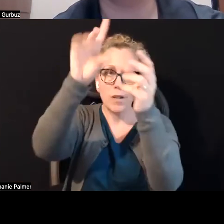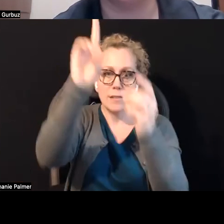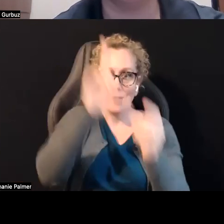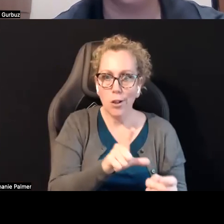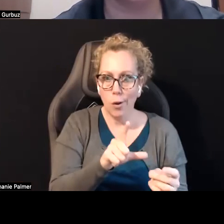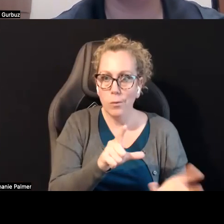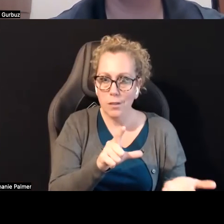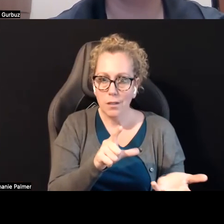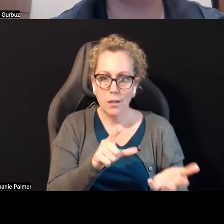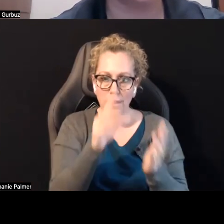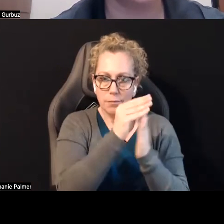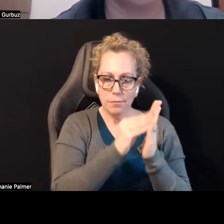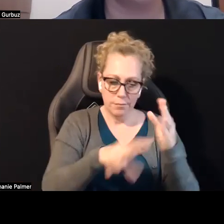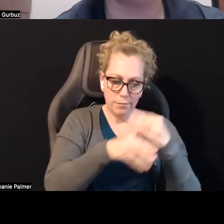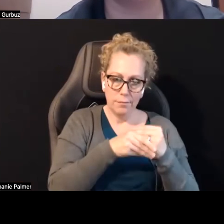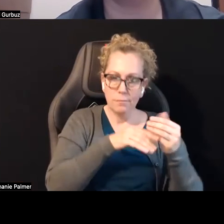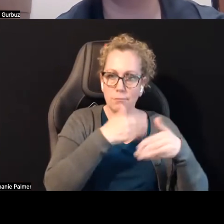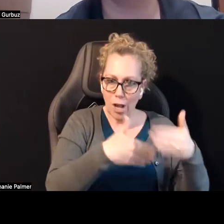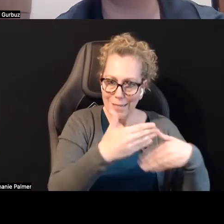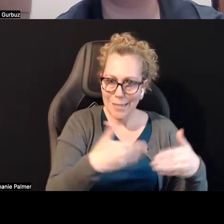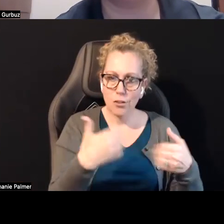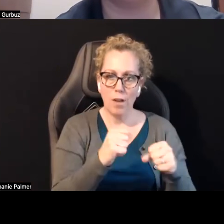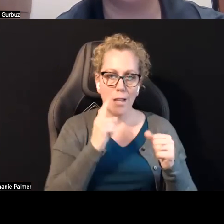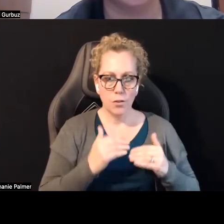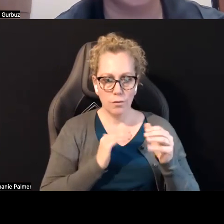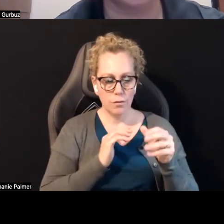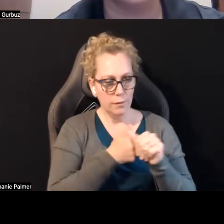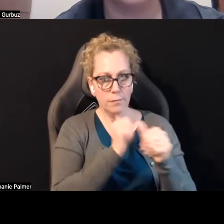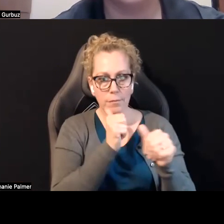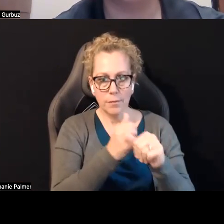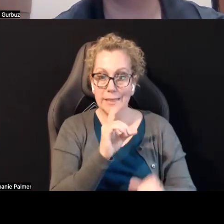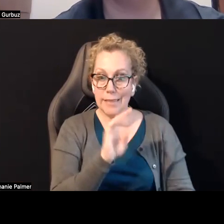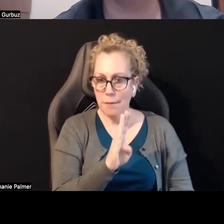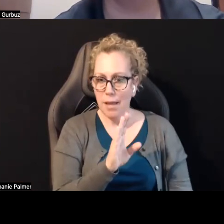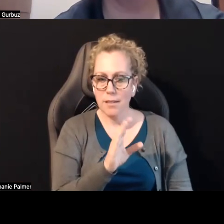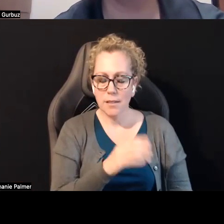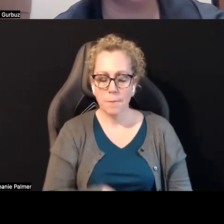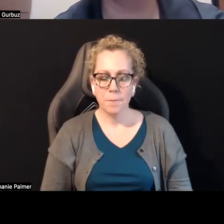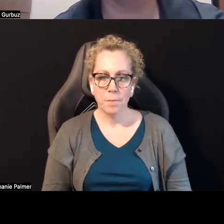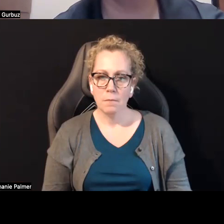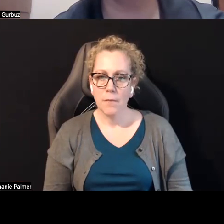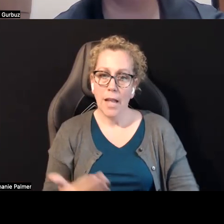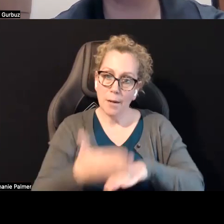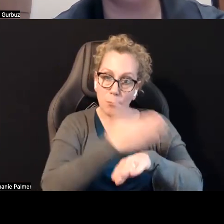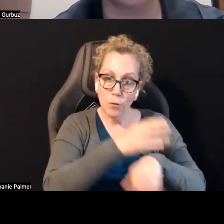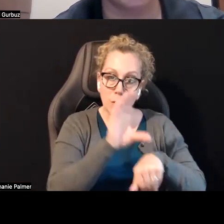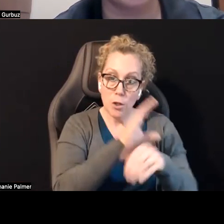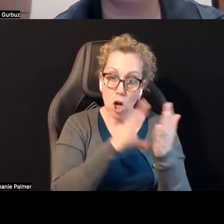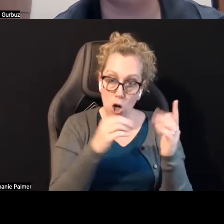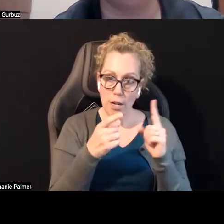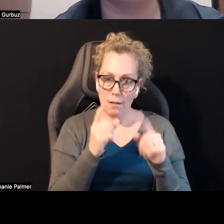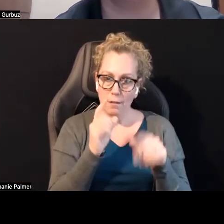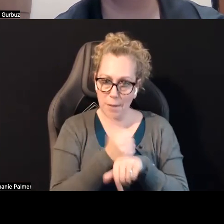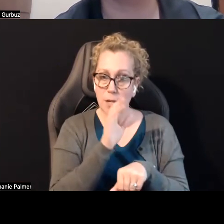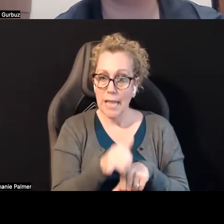continually, annotate it, process it, to try to continue to build up our databases, and hopefully develop research projects